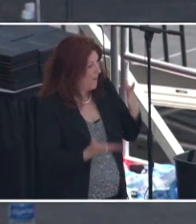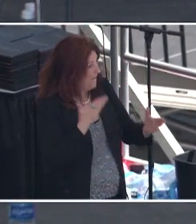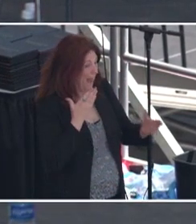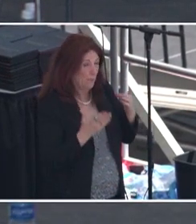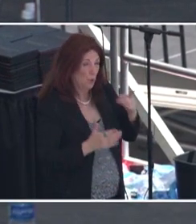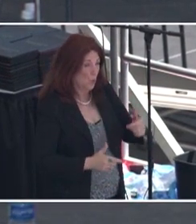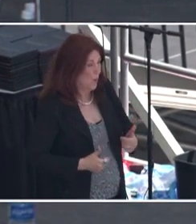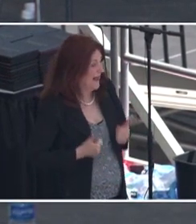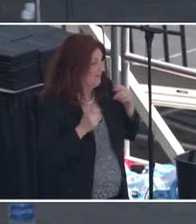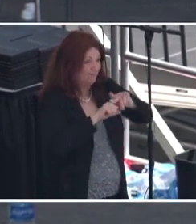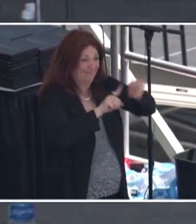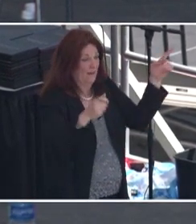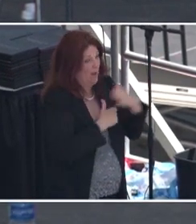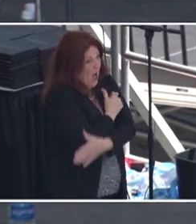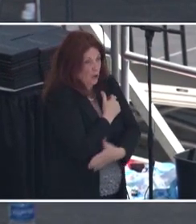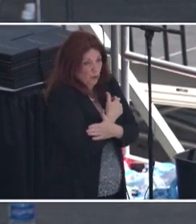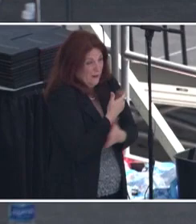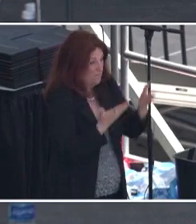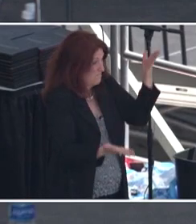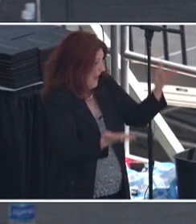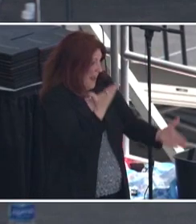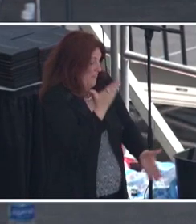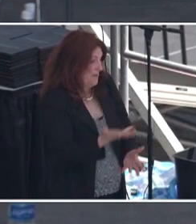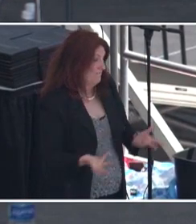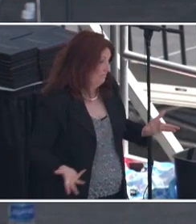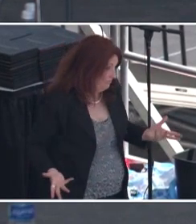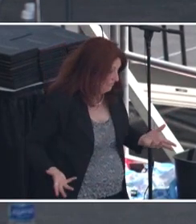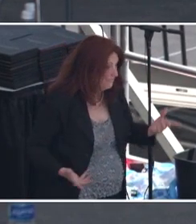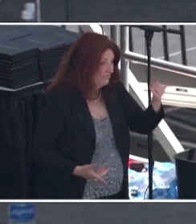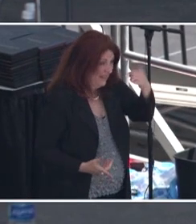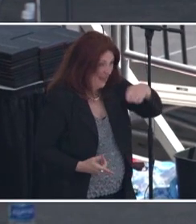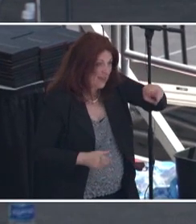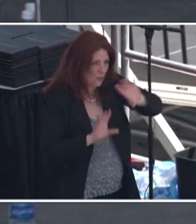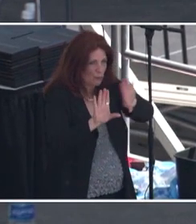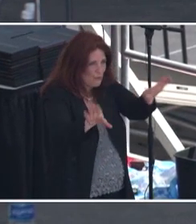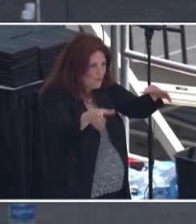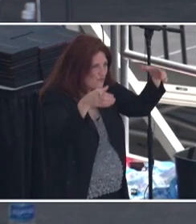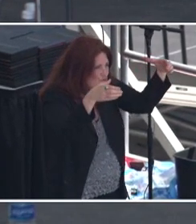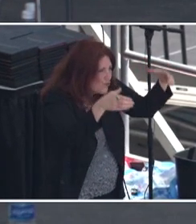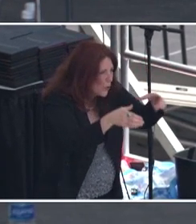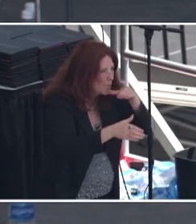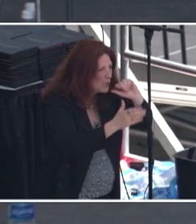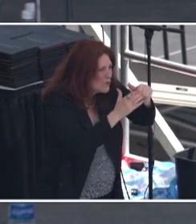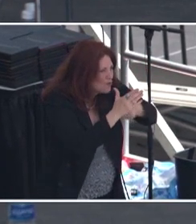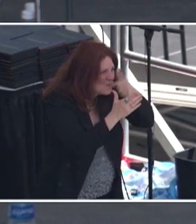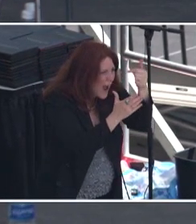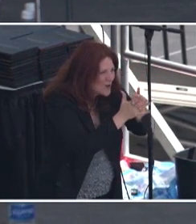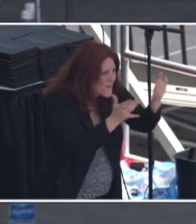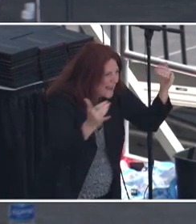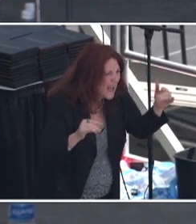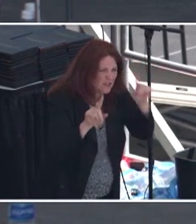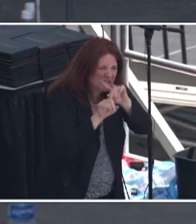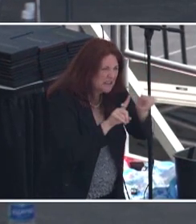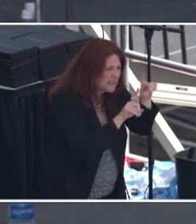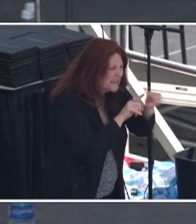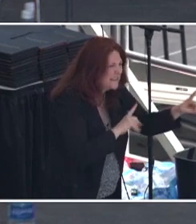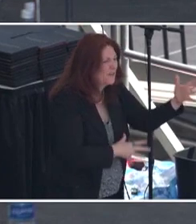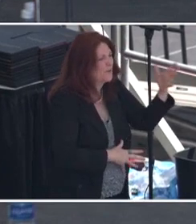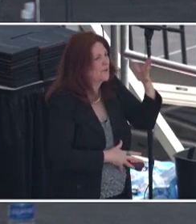country. Within this class of graduates, there are people of different ages,